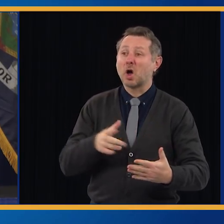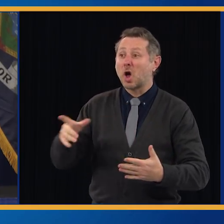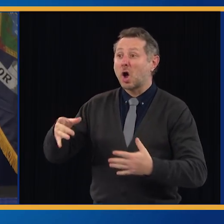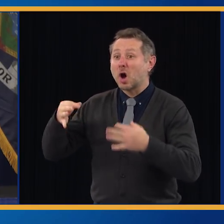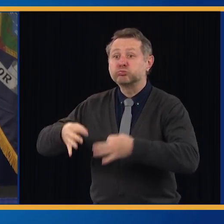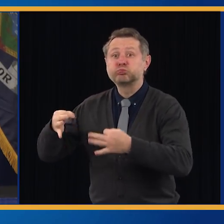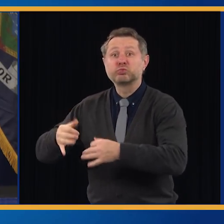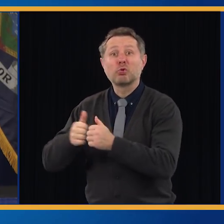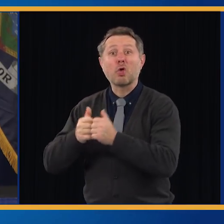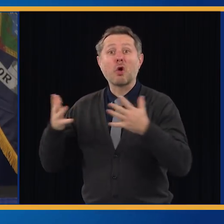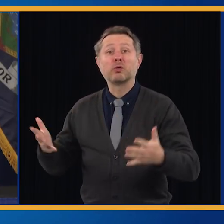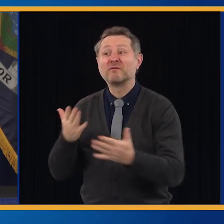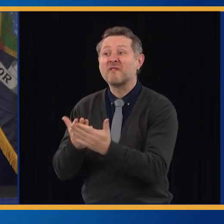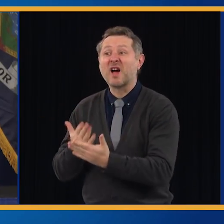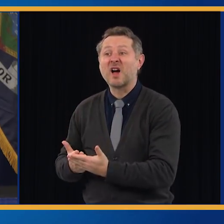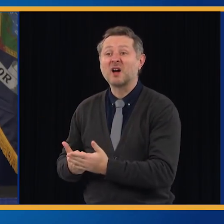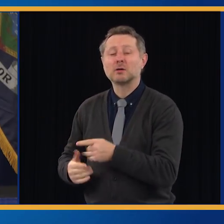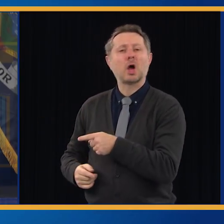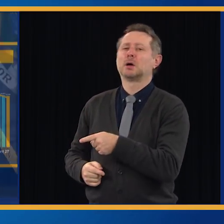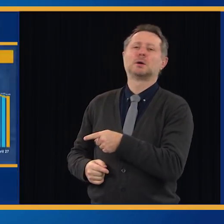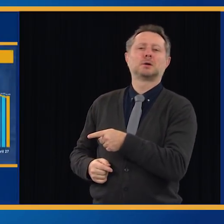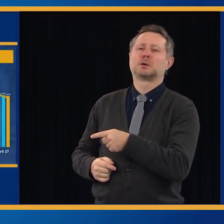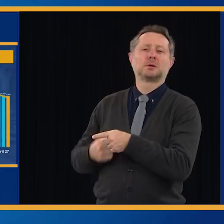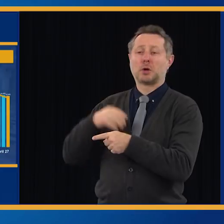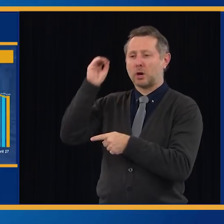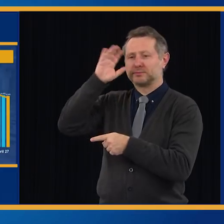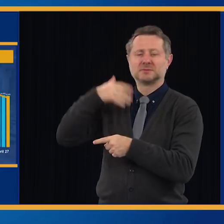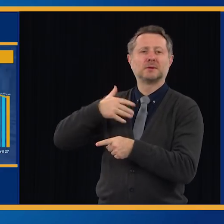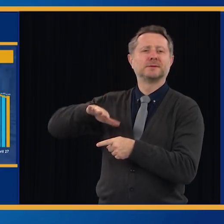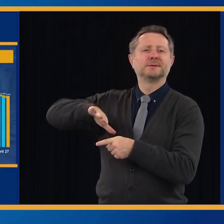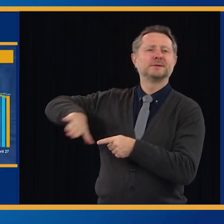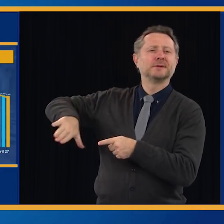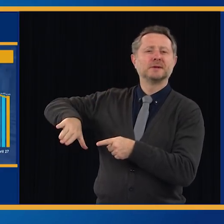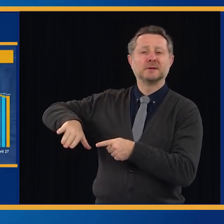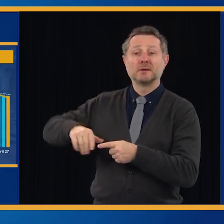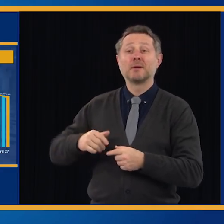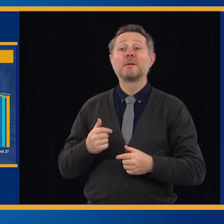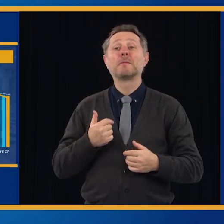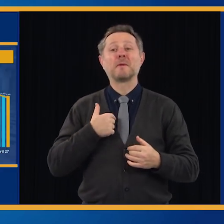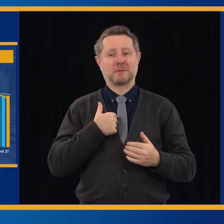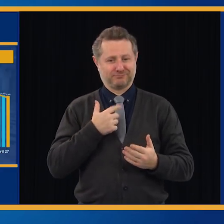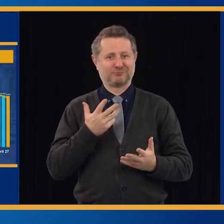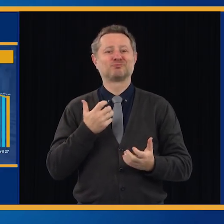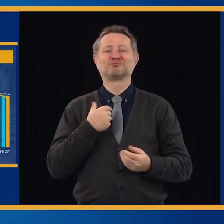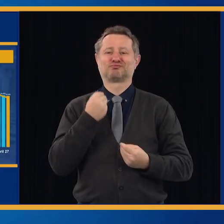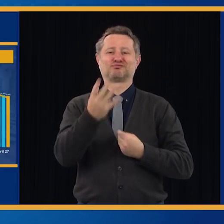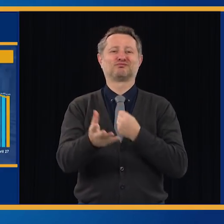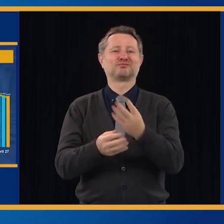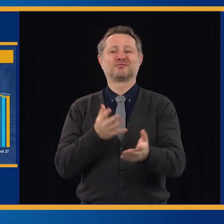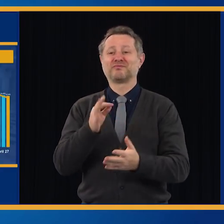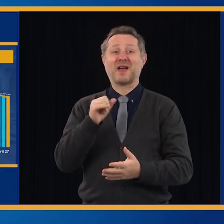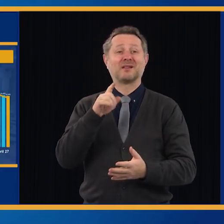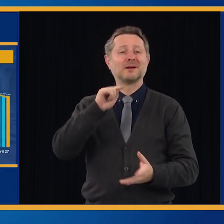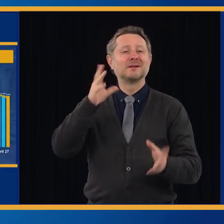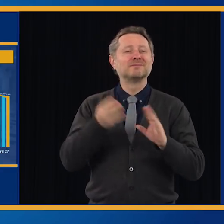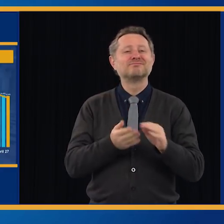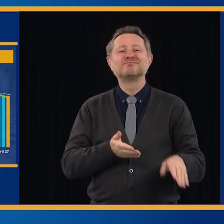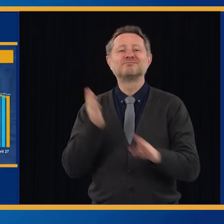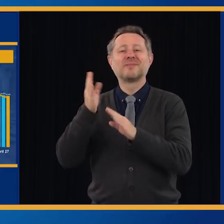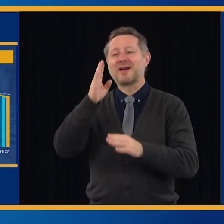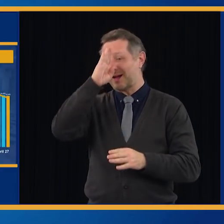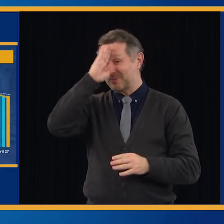without opinion. And that's what we've been giving them. Total hospitalization rate is down a